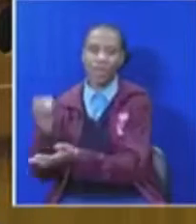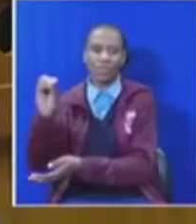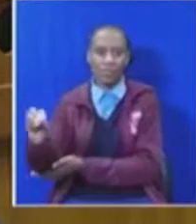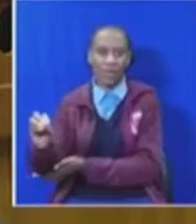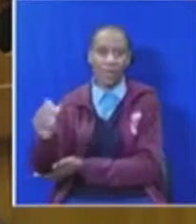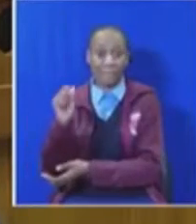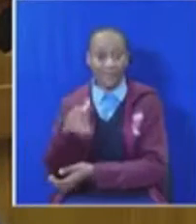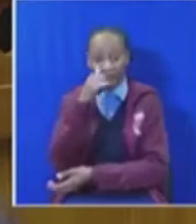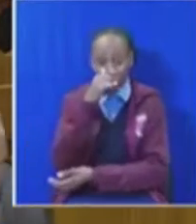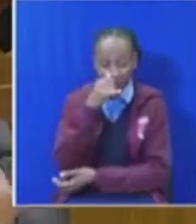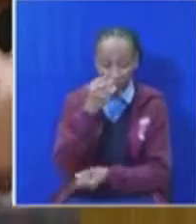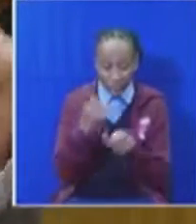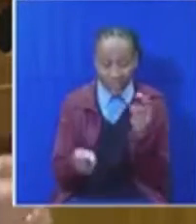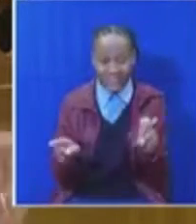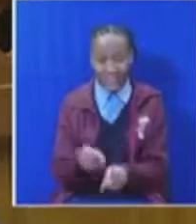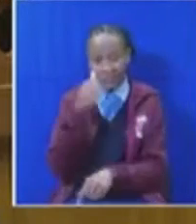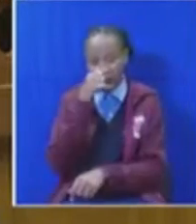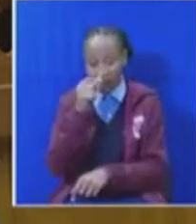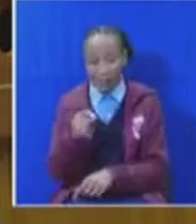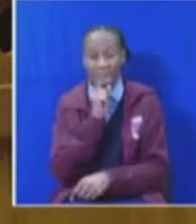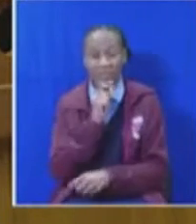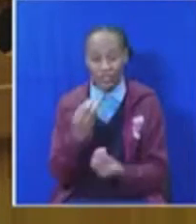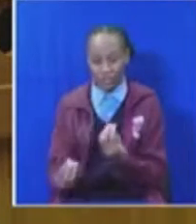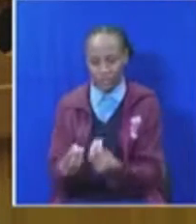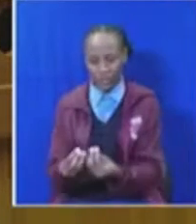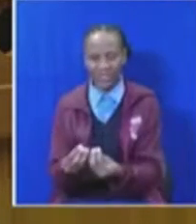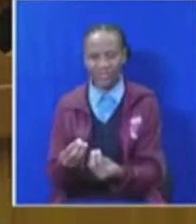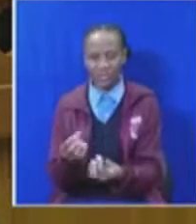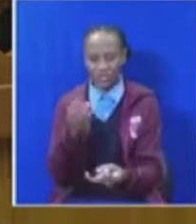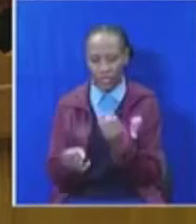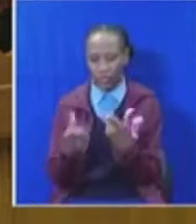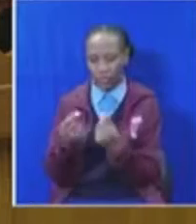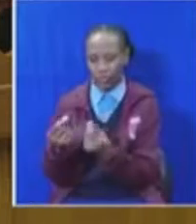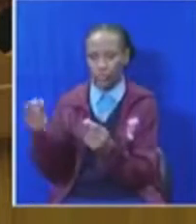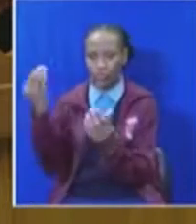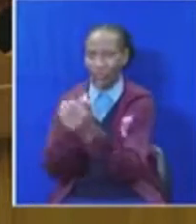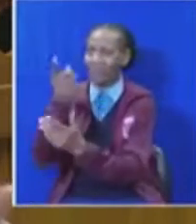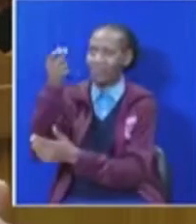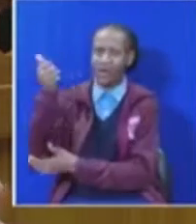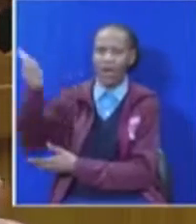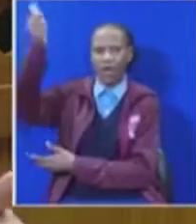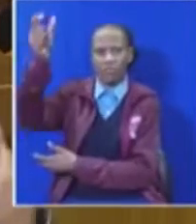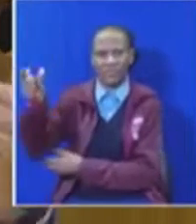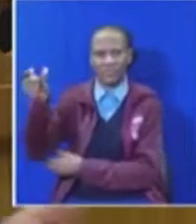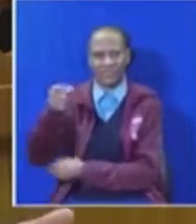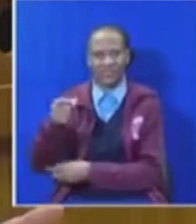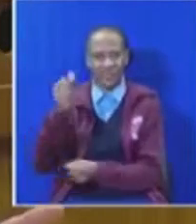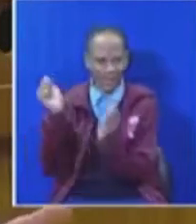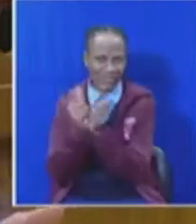did not deter children or address the risks of adolescent sexual behavior. Now, clearly,